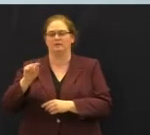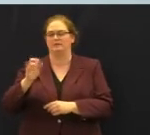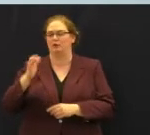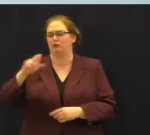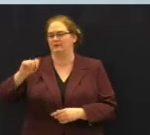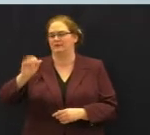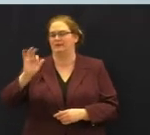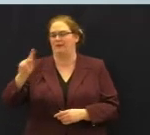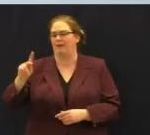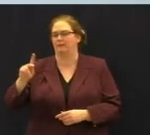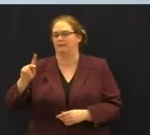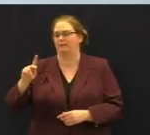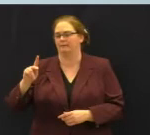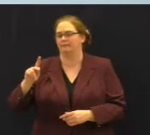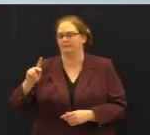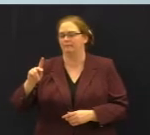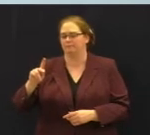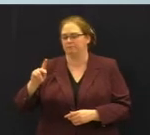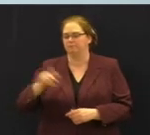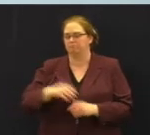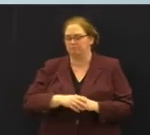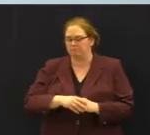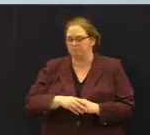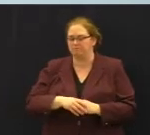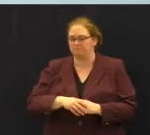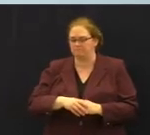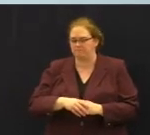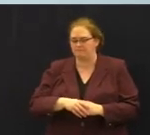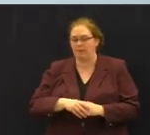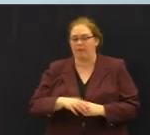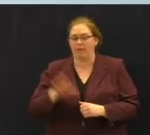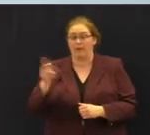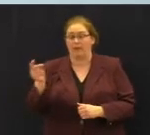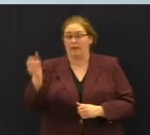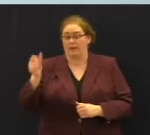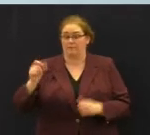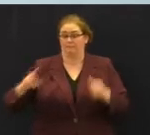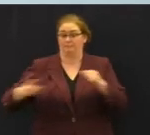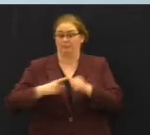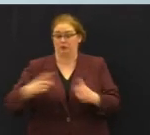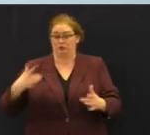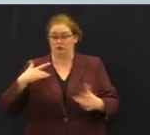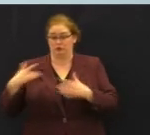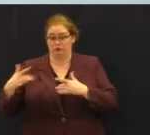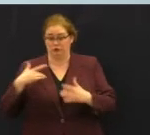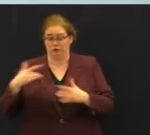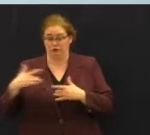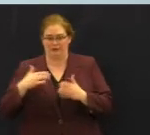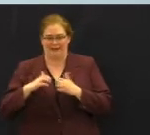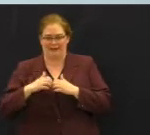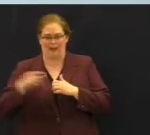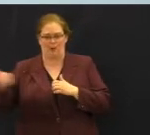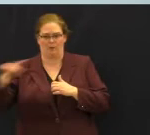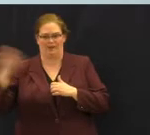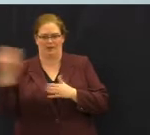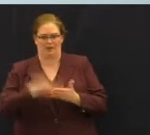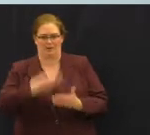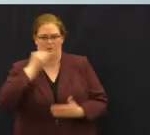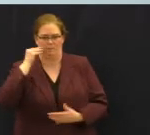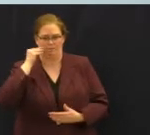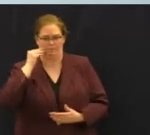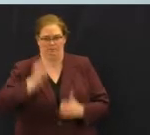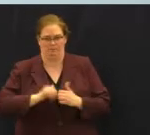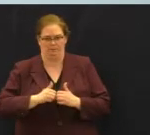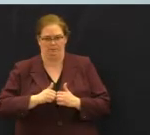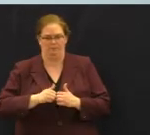them. Their immediate concern was, how do we get home? They